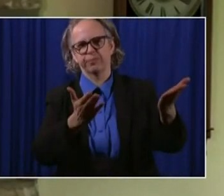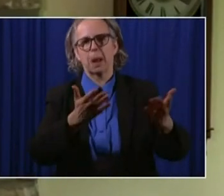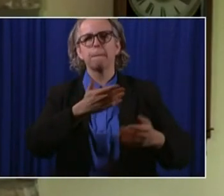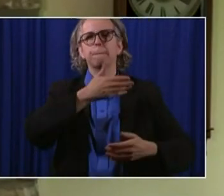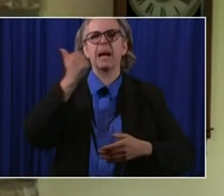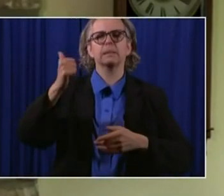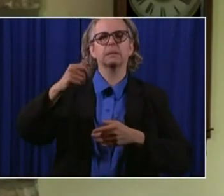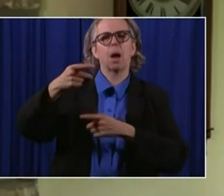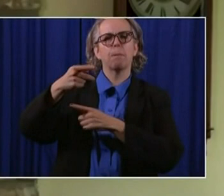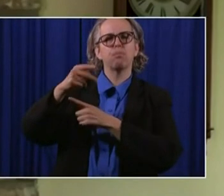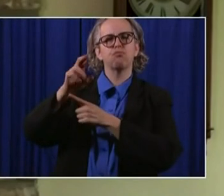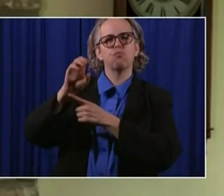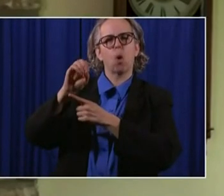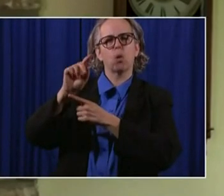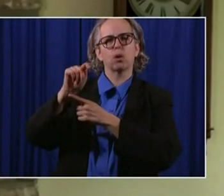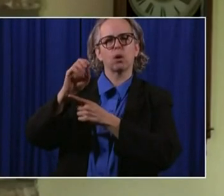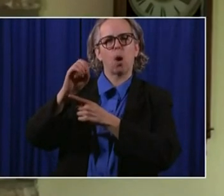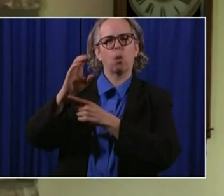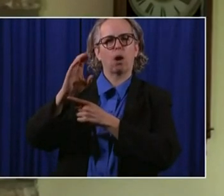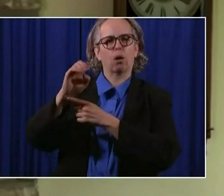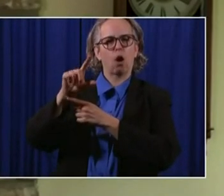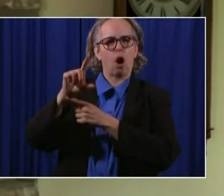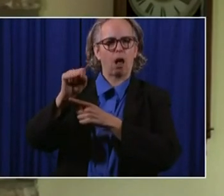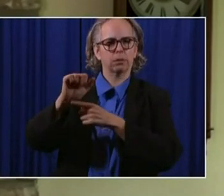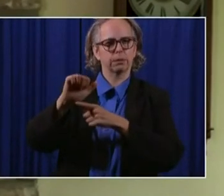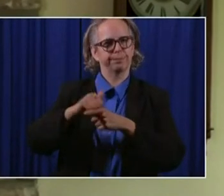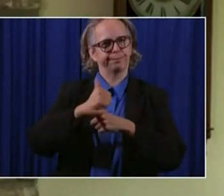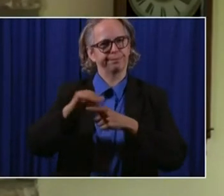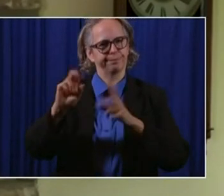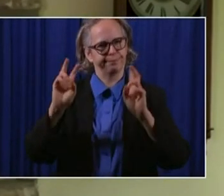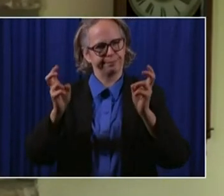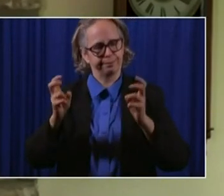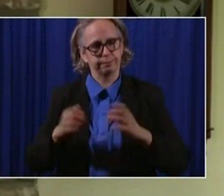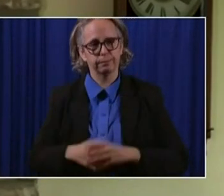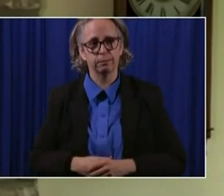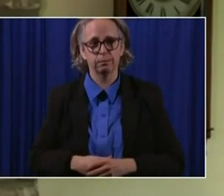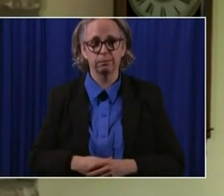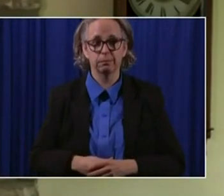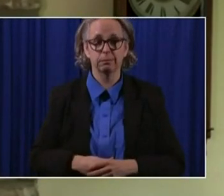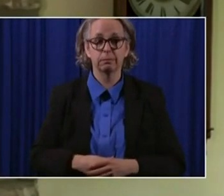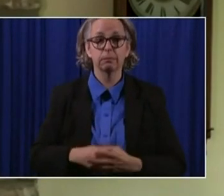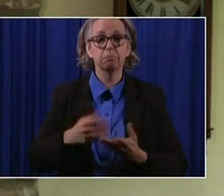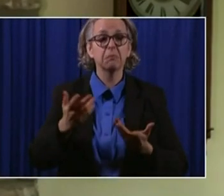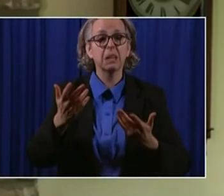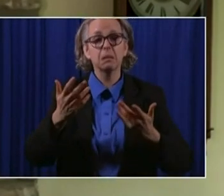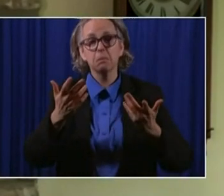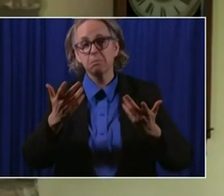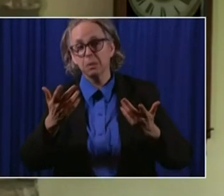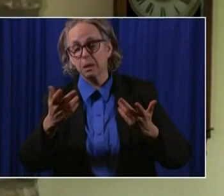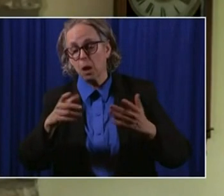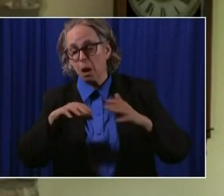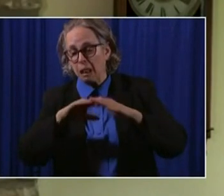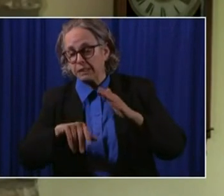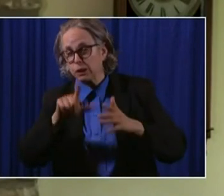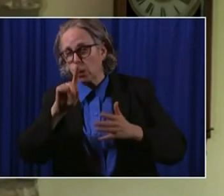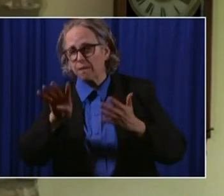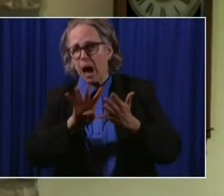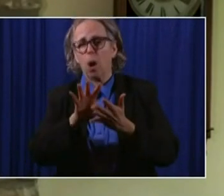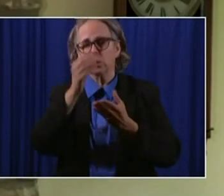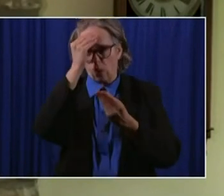ask people when this comes out within the next day, just take a look at it, kind of go through it. But